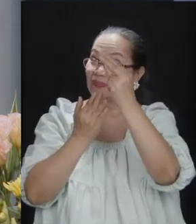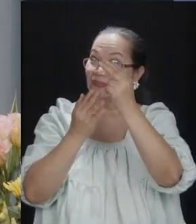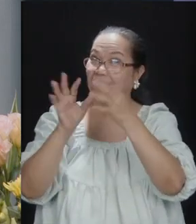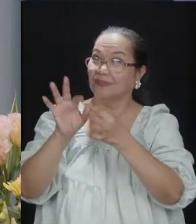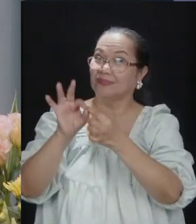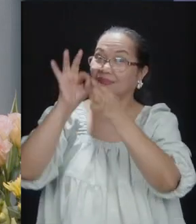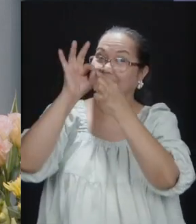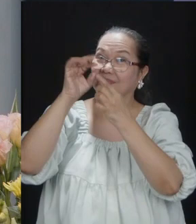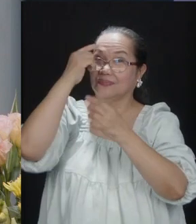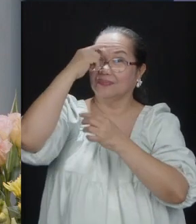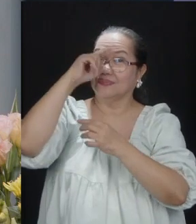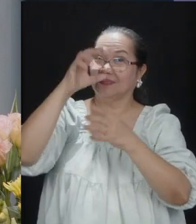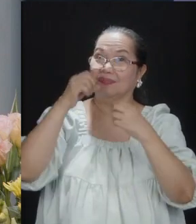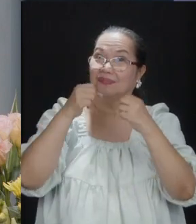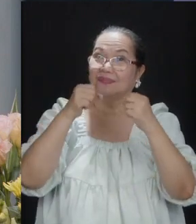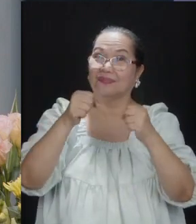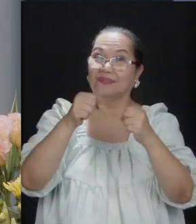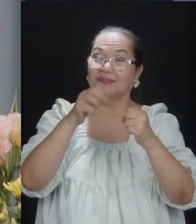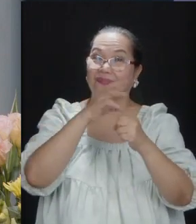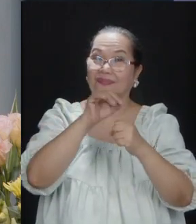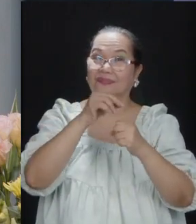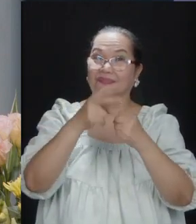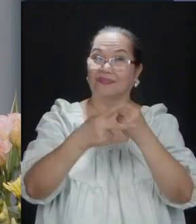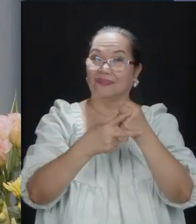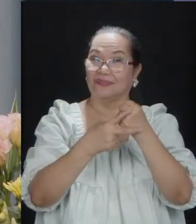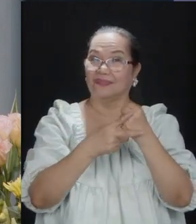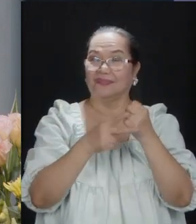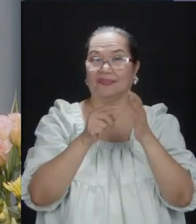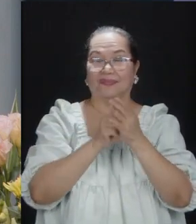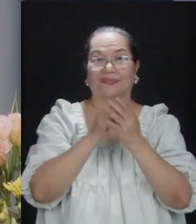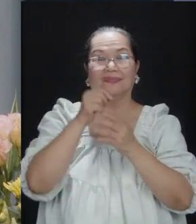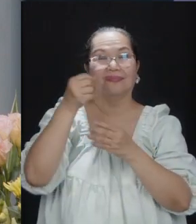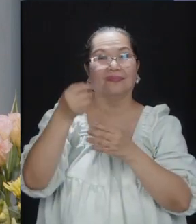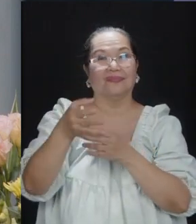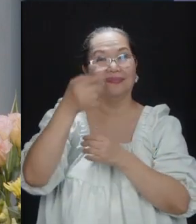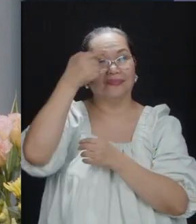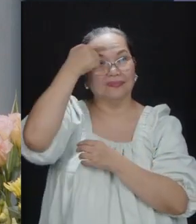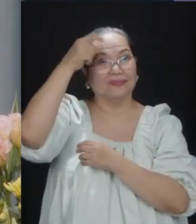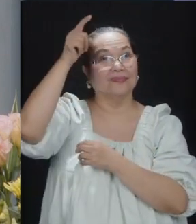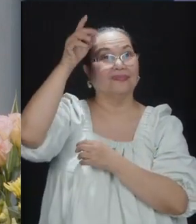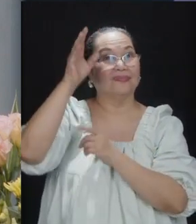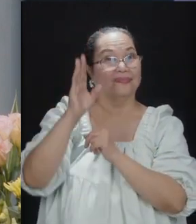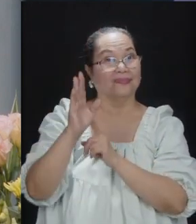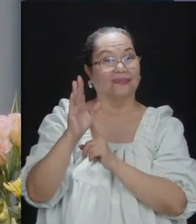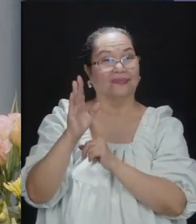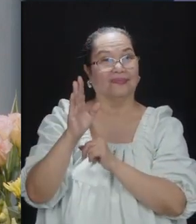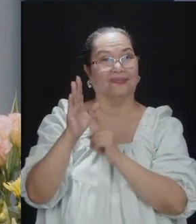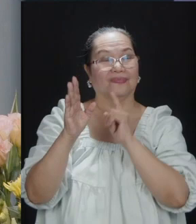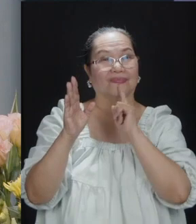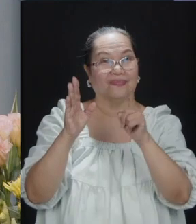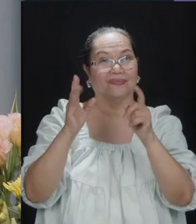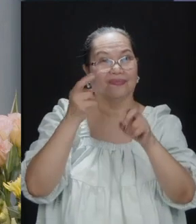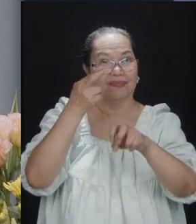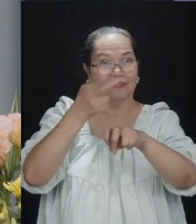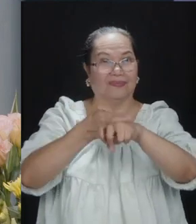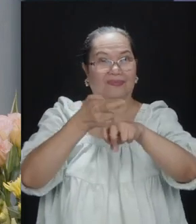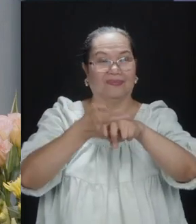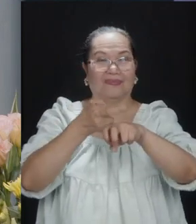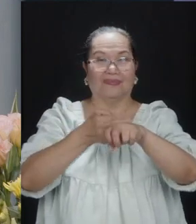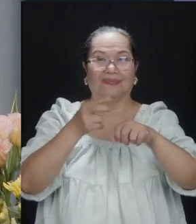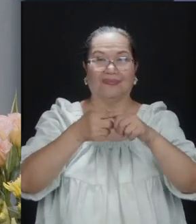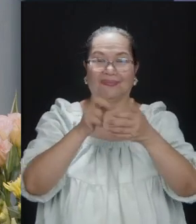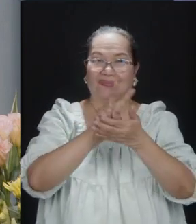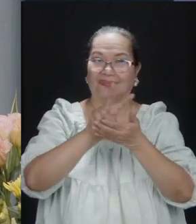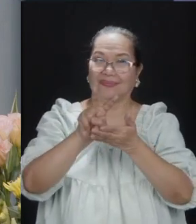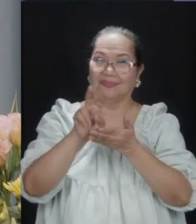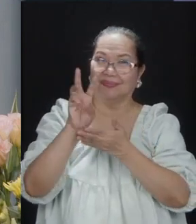uniqueness, and for the strength and safety that he gives because he was their rock. In verses 6